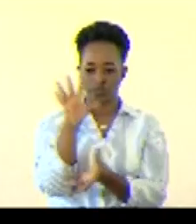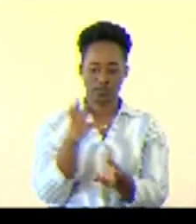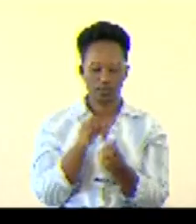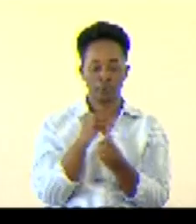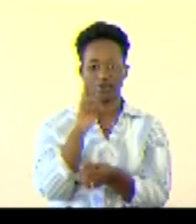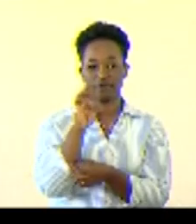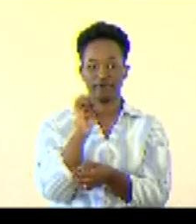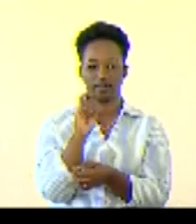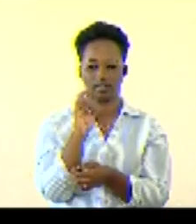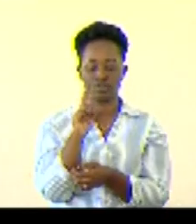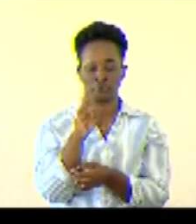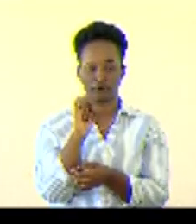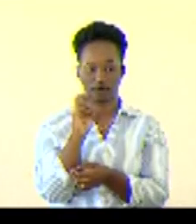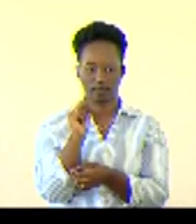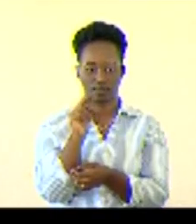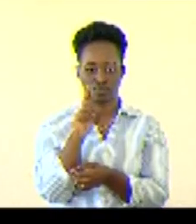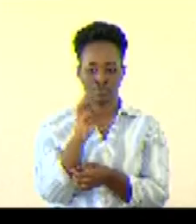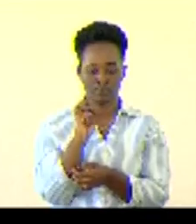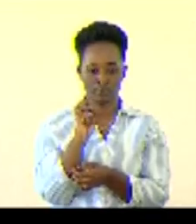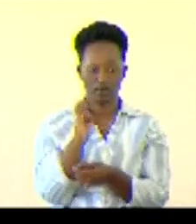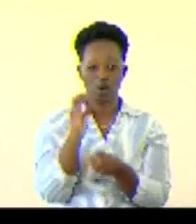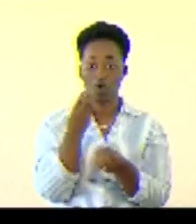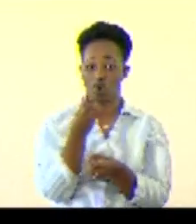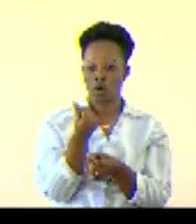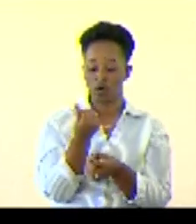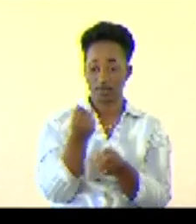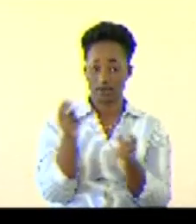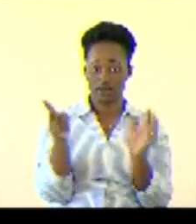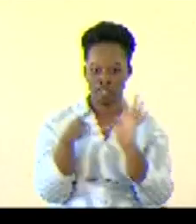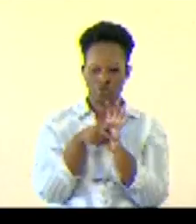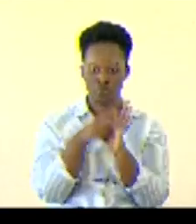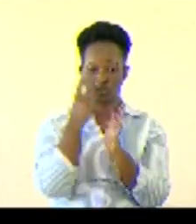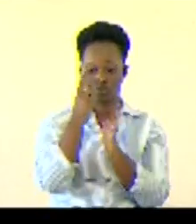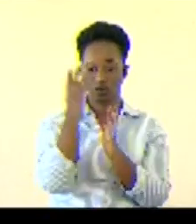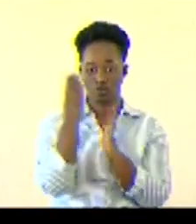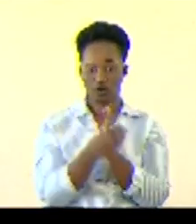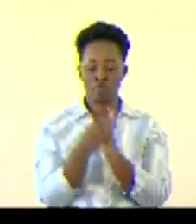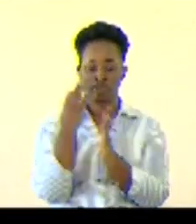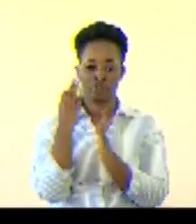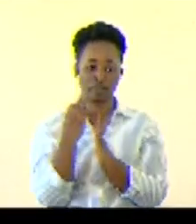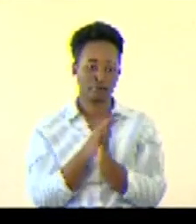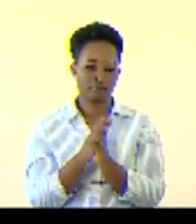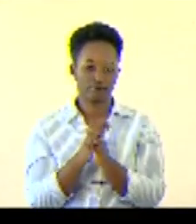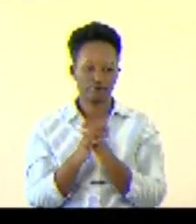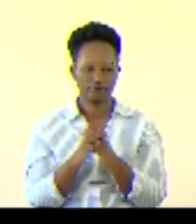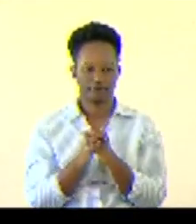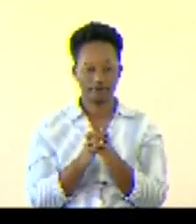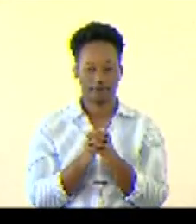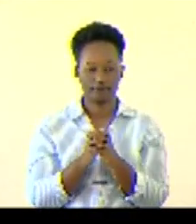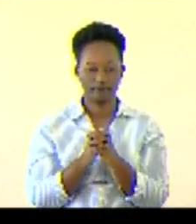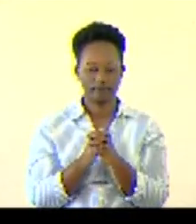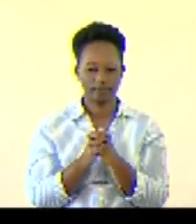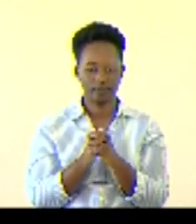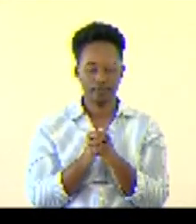revenue. So the cost is 2 out of 3 of total revenue. So total costs is 2 out of